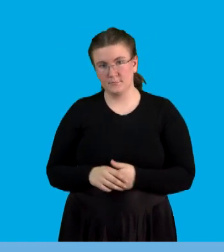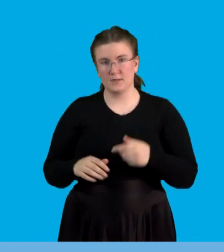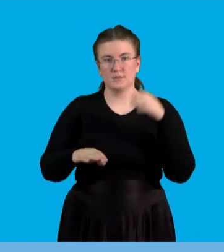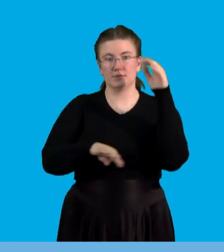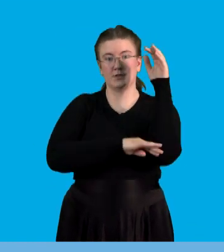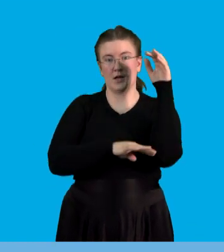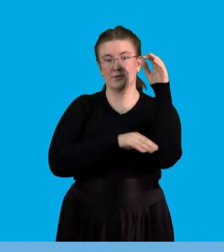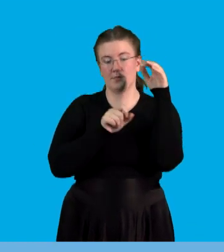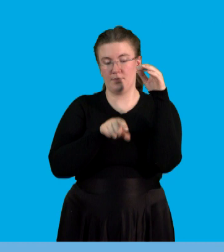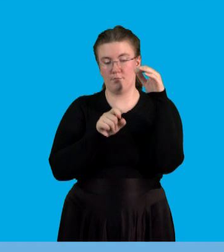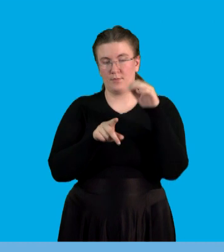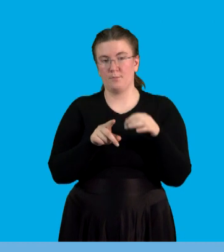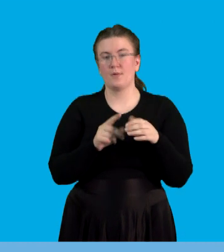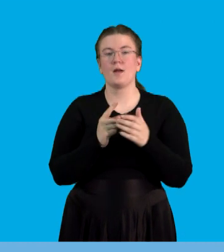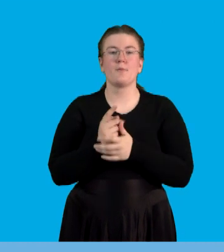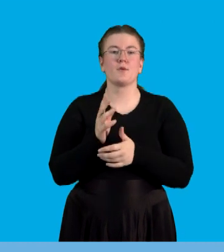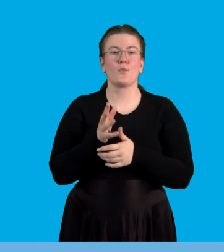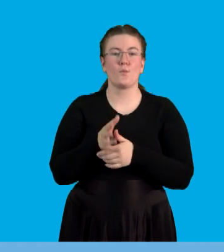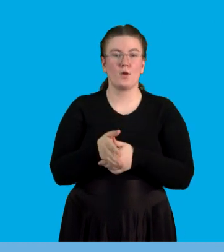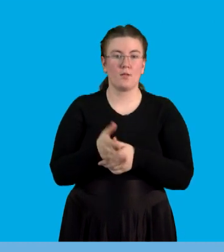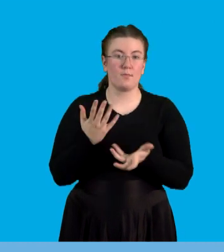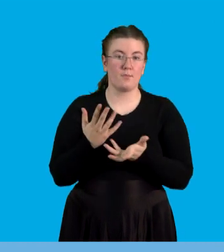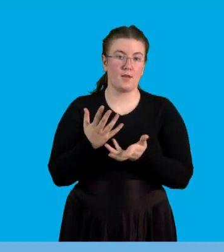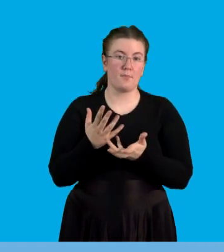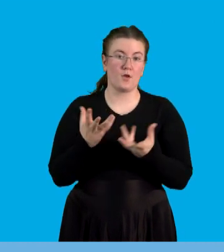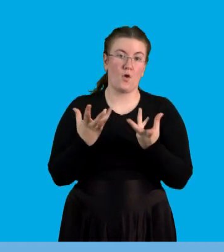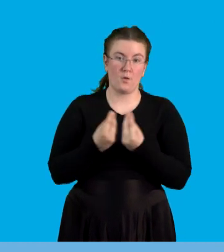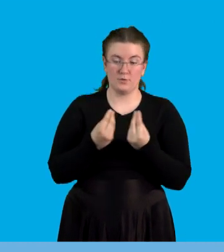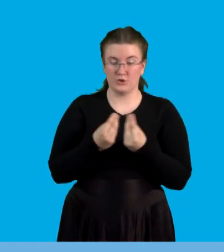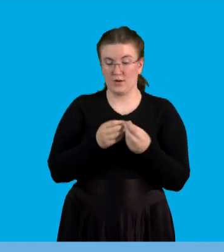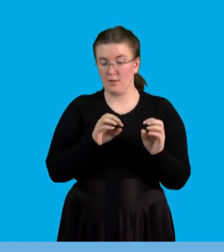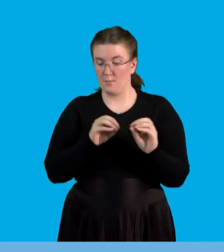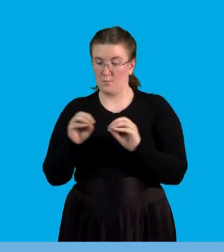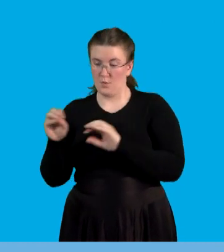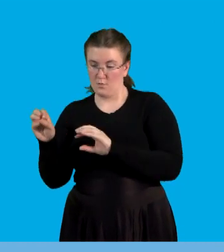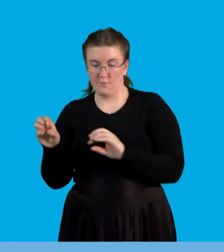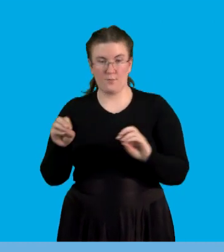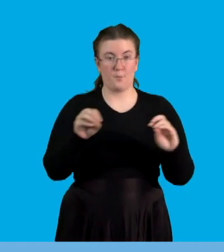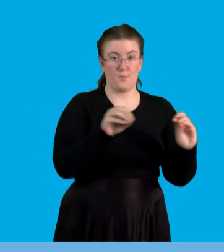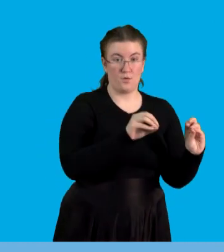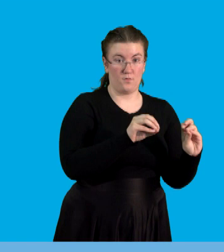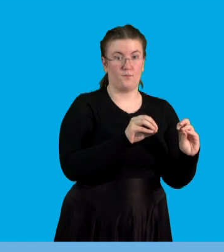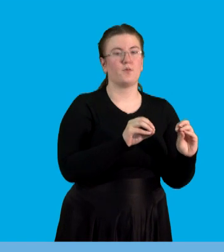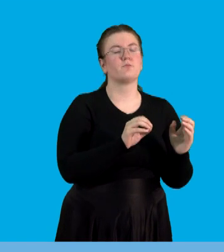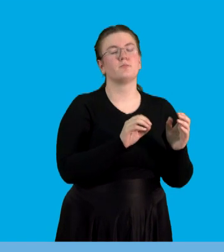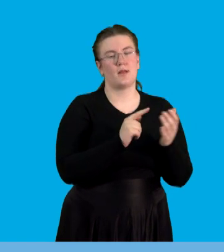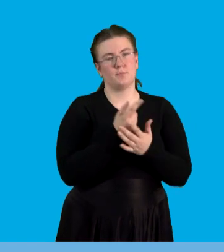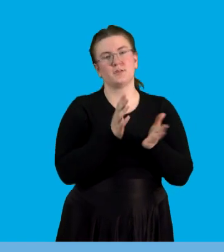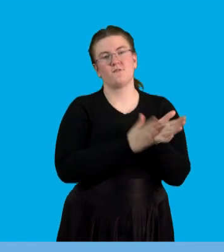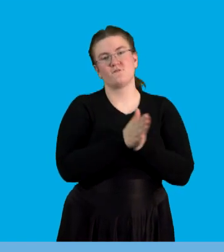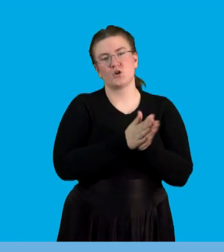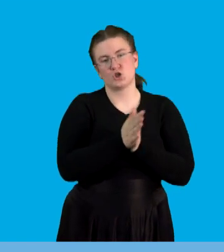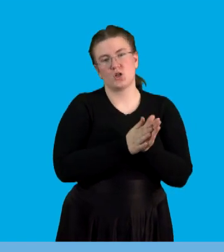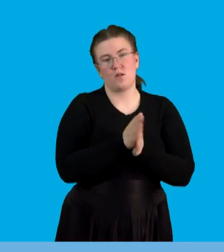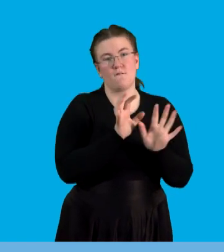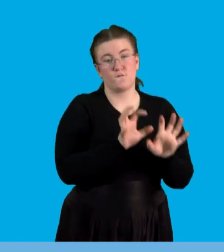going to exert a frictional force onto the object if the object is going either to the right or going to the left. Remember, if the object